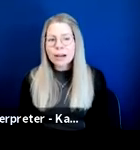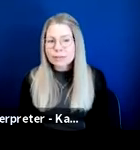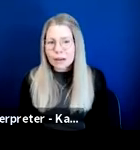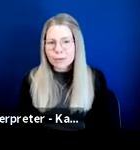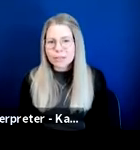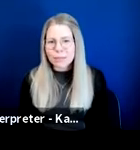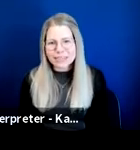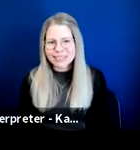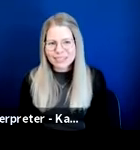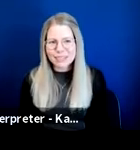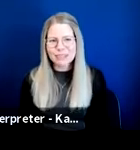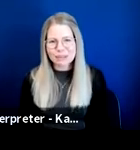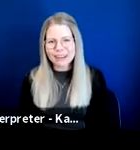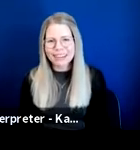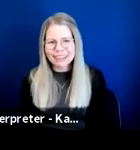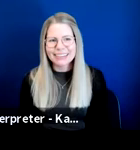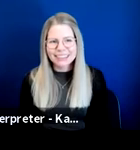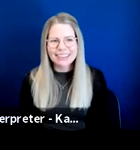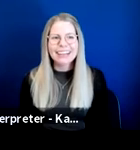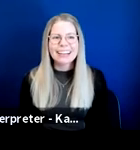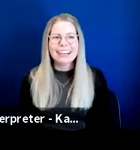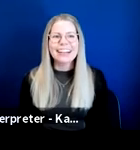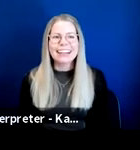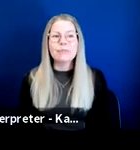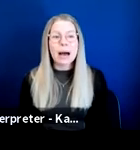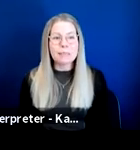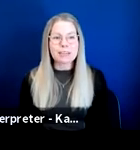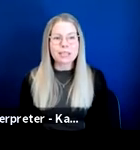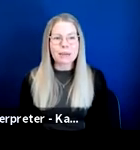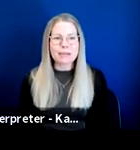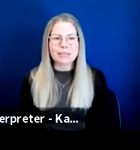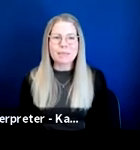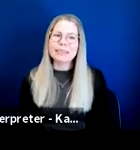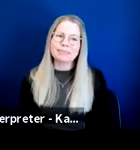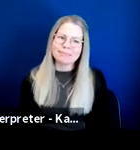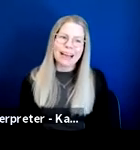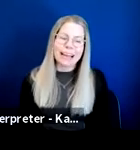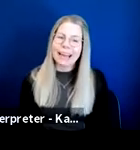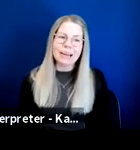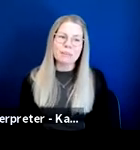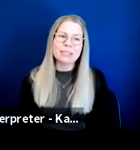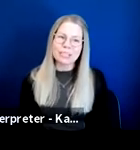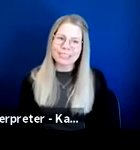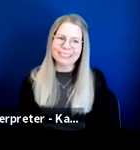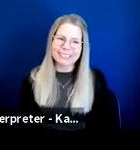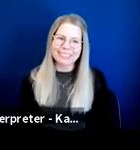So we're not able to help you with Japanese, sorry. I am actually Japanese, but I can't help teach